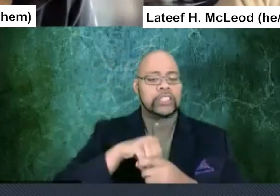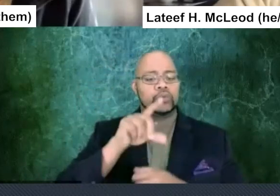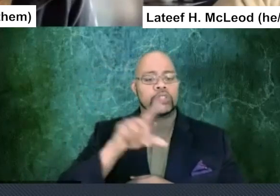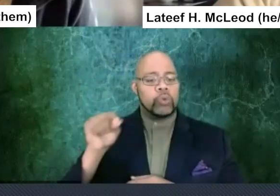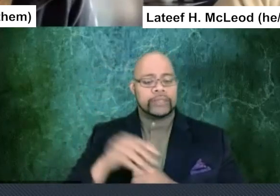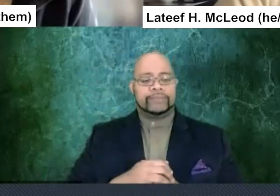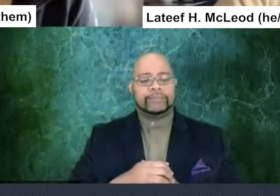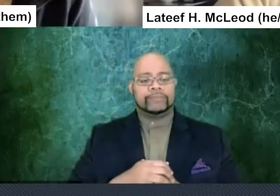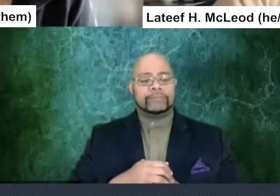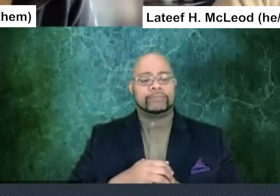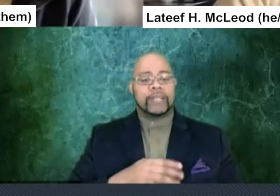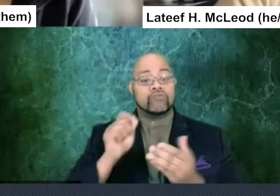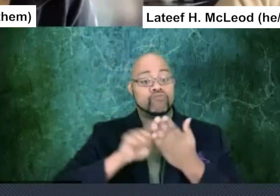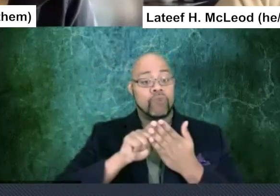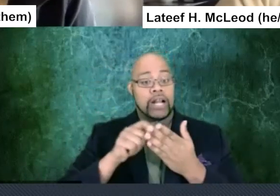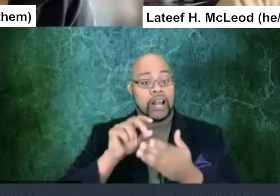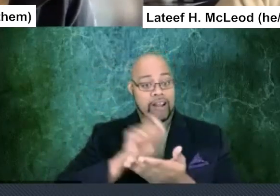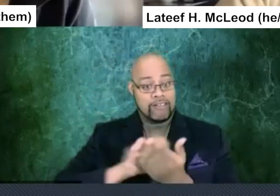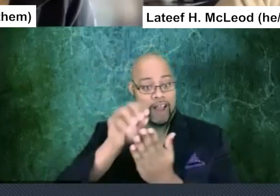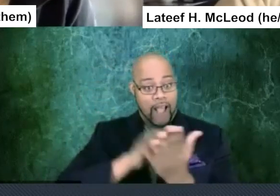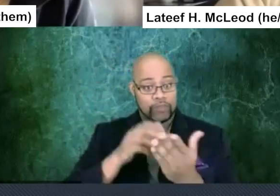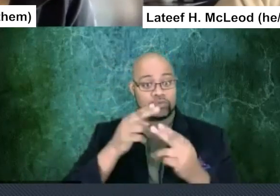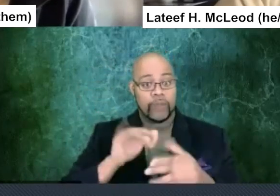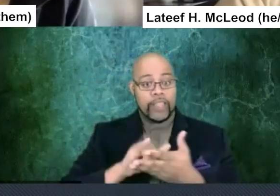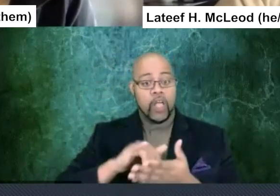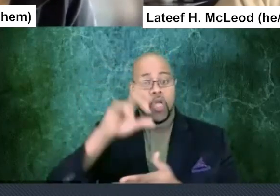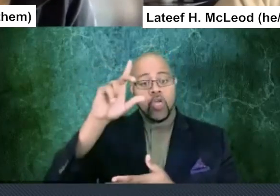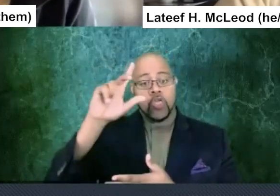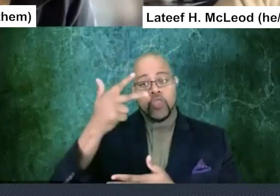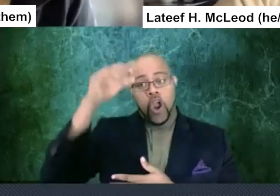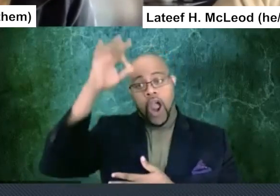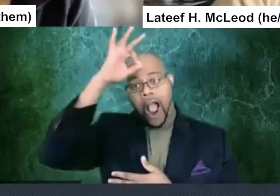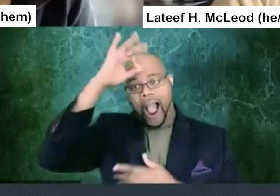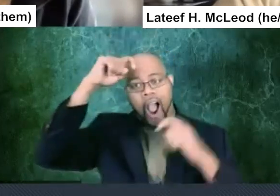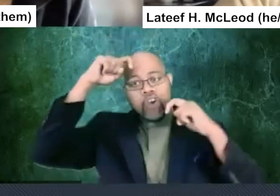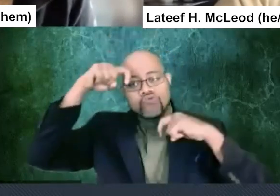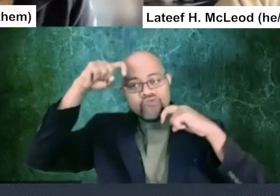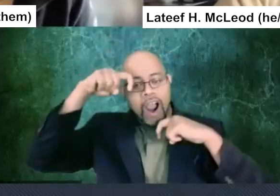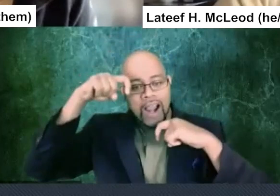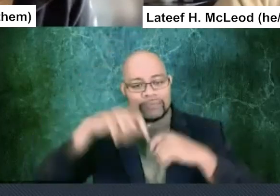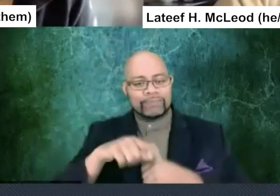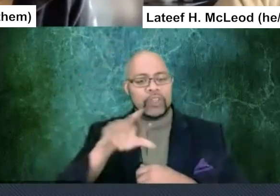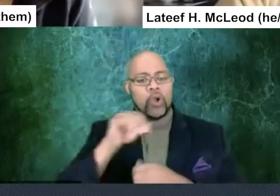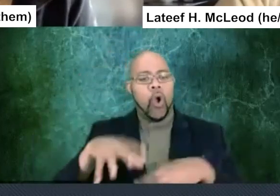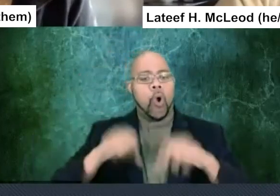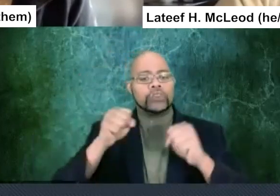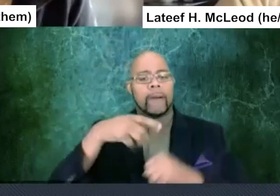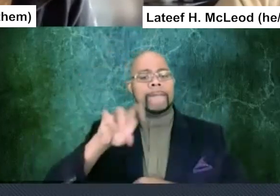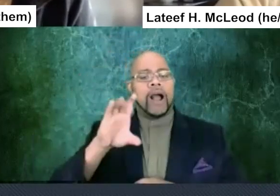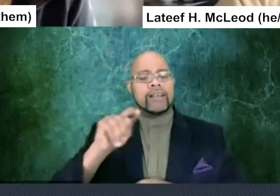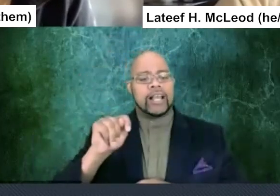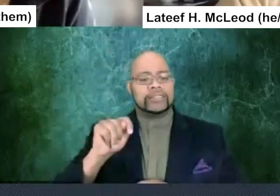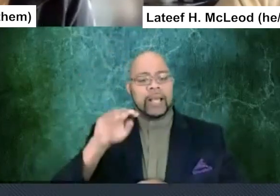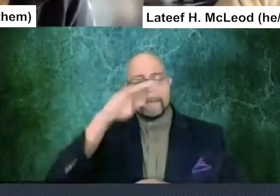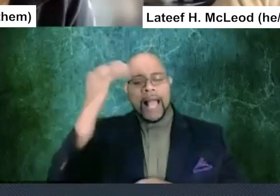2020, and is writing a novel entitled The Third Eye is Crying. He is a co-host of the podcast